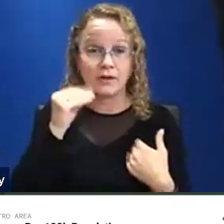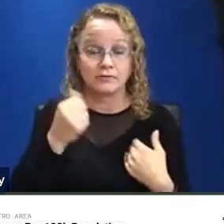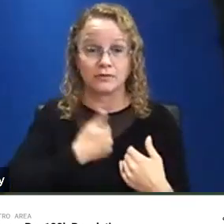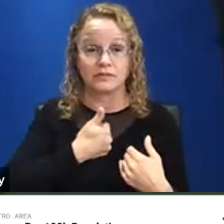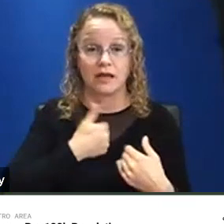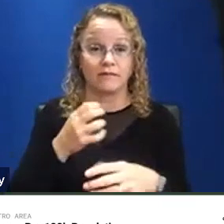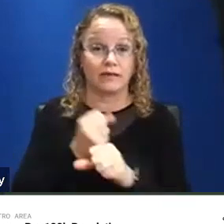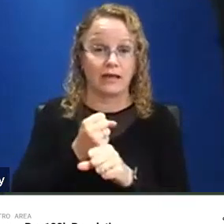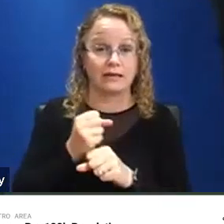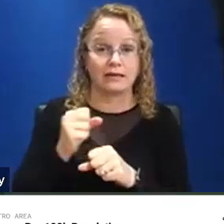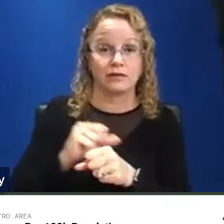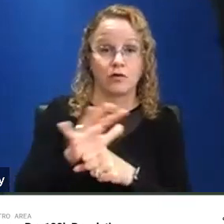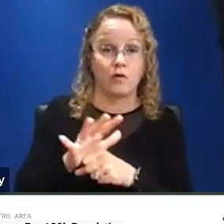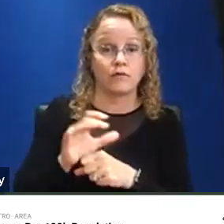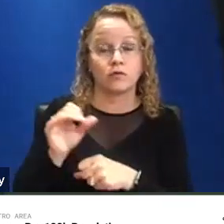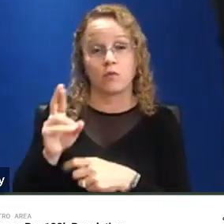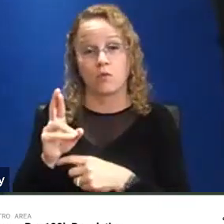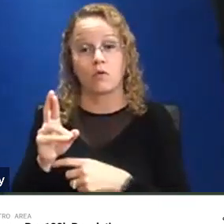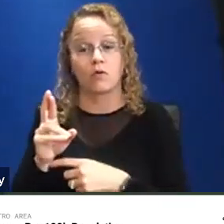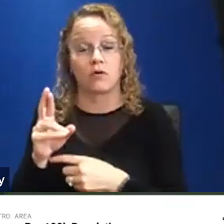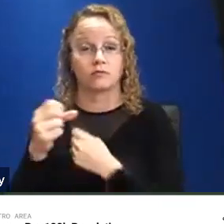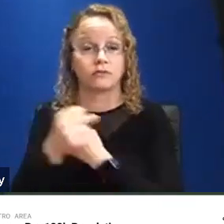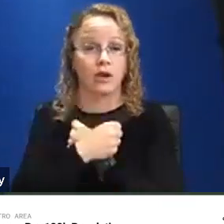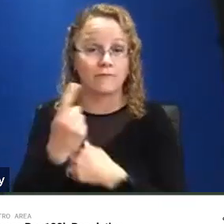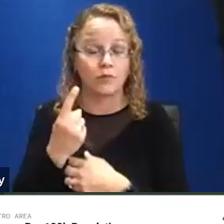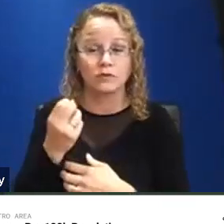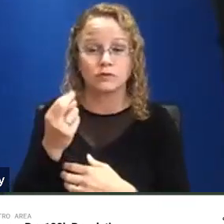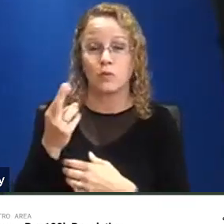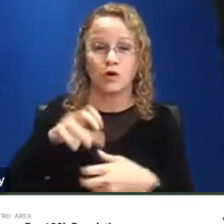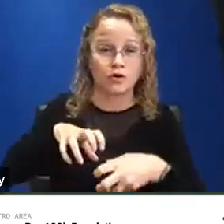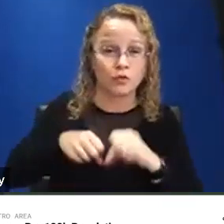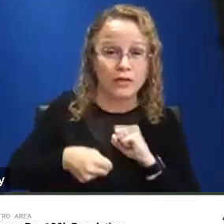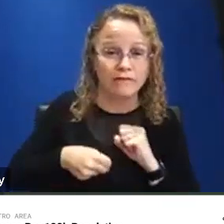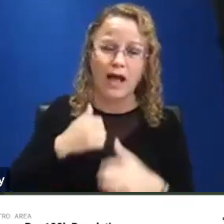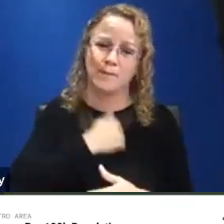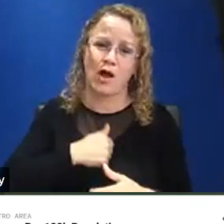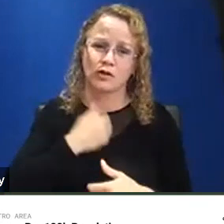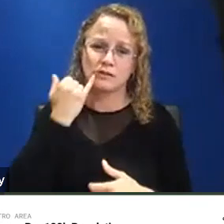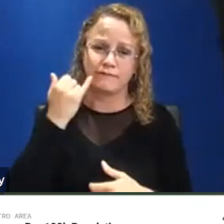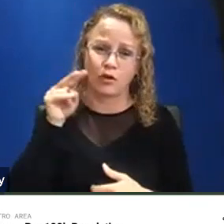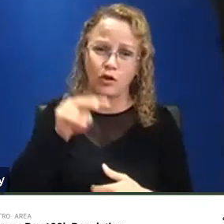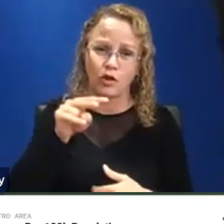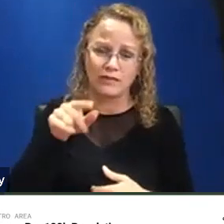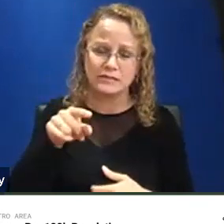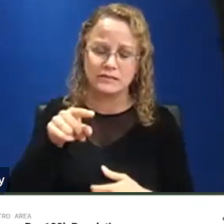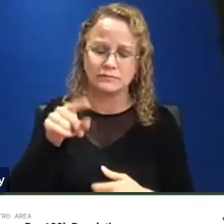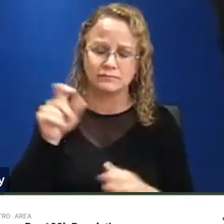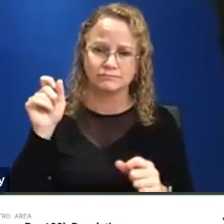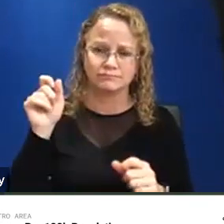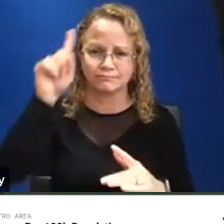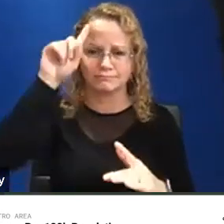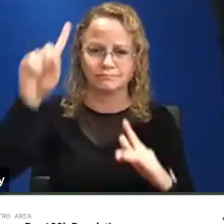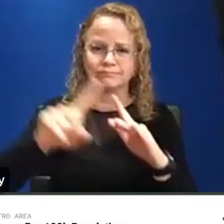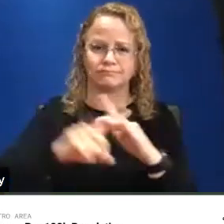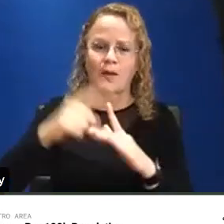maybe even stories of grief related to this. So I apologize if looking at this brings up memories. The point I want to